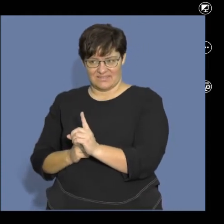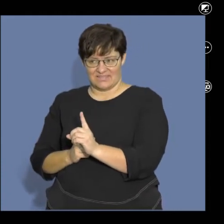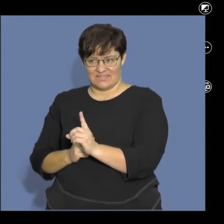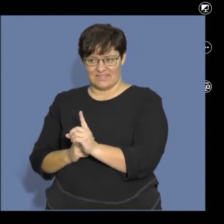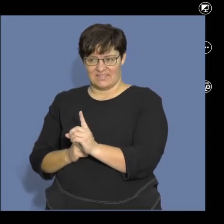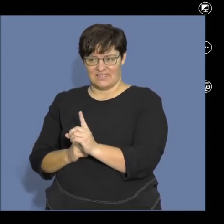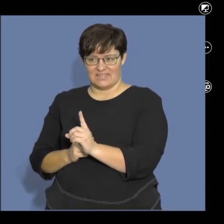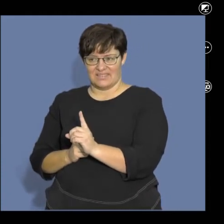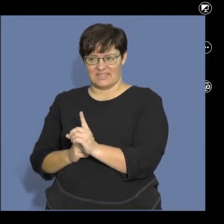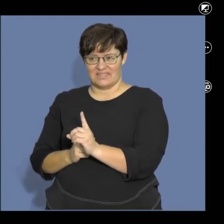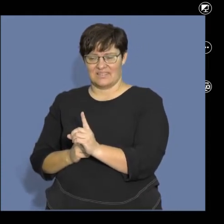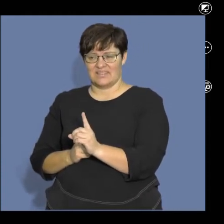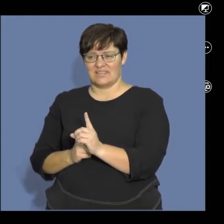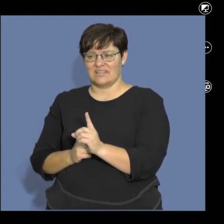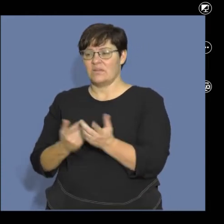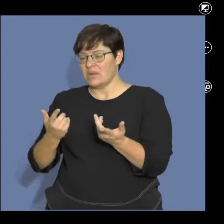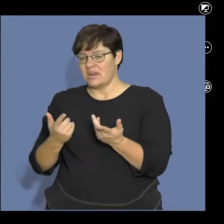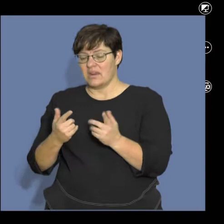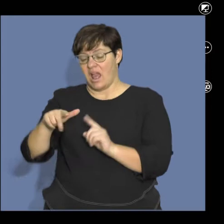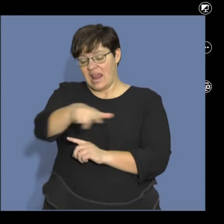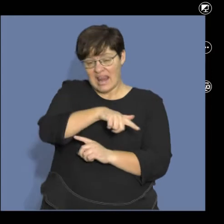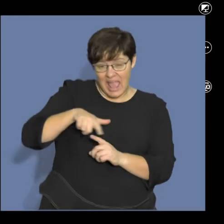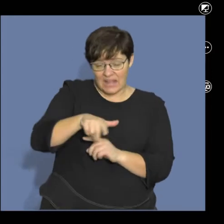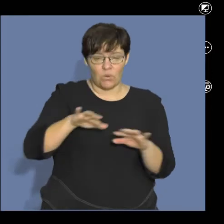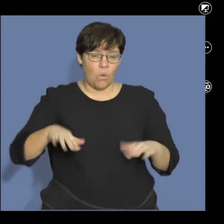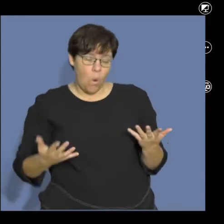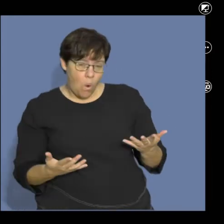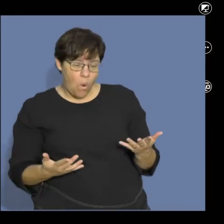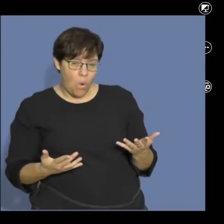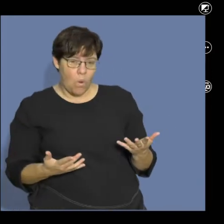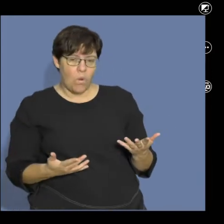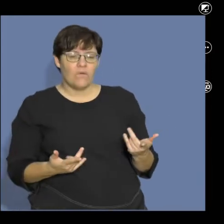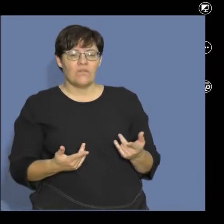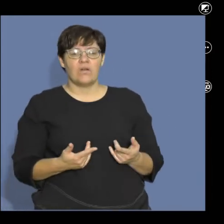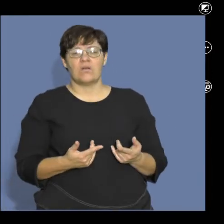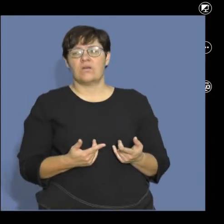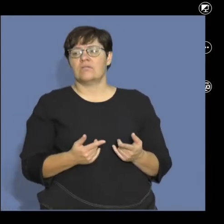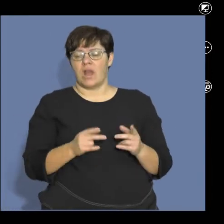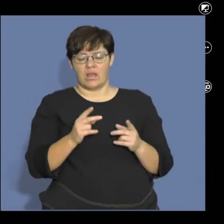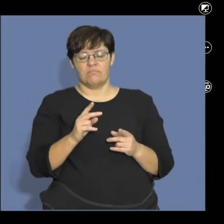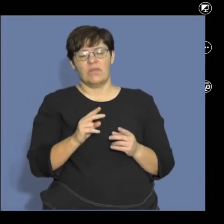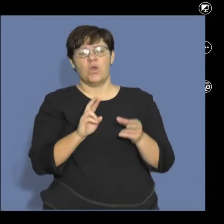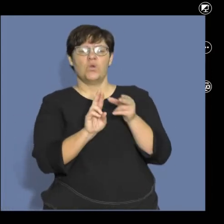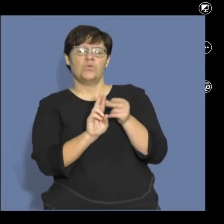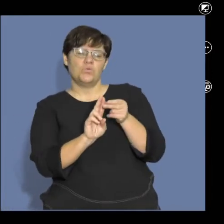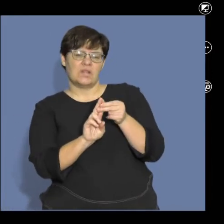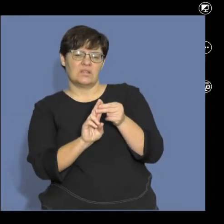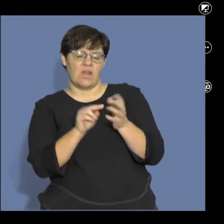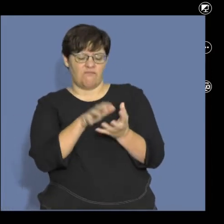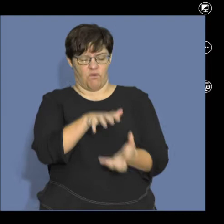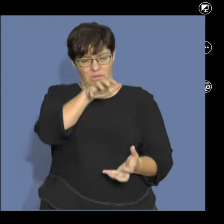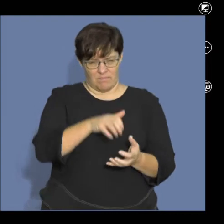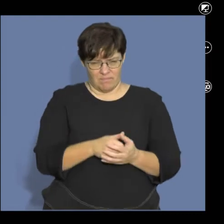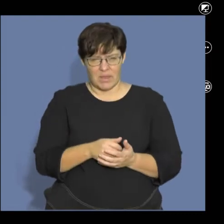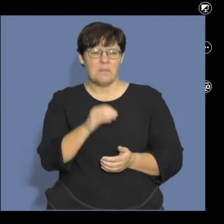about a population that is on land, or per unit volume. Here, if